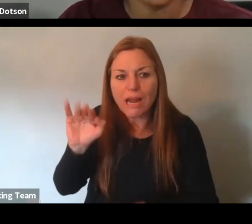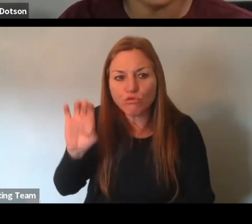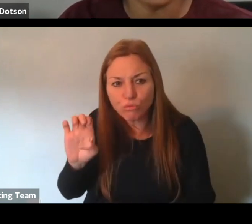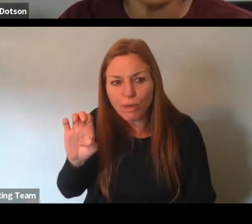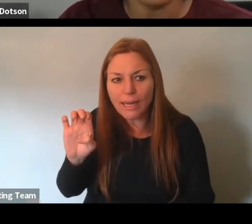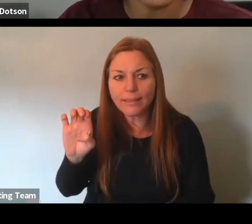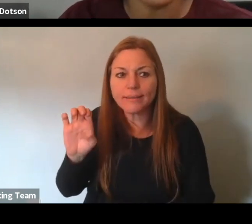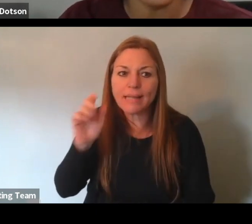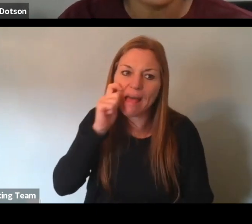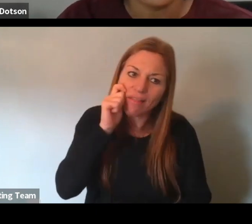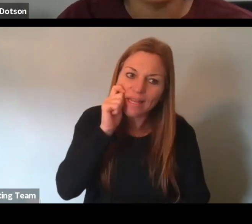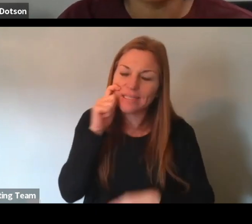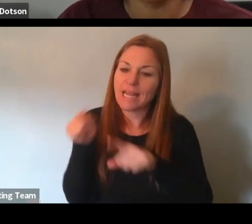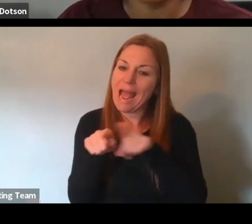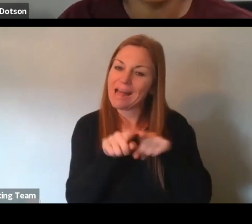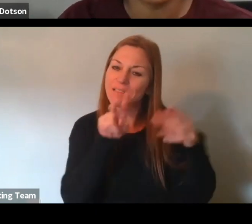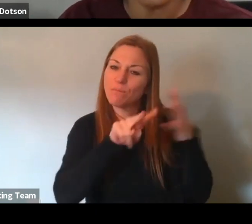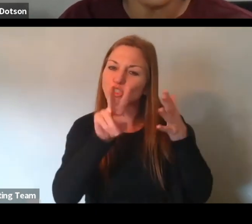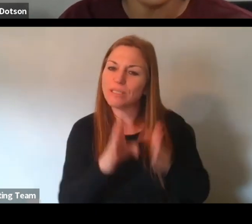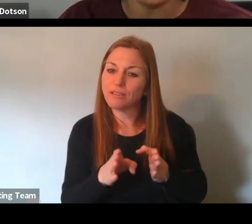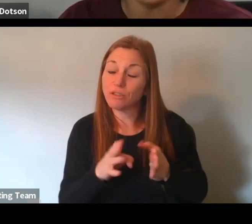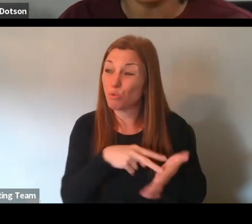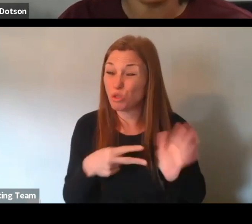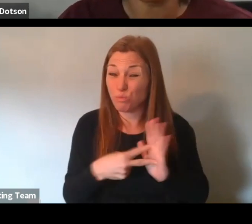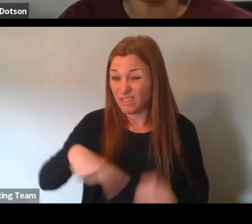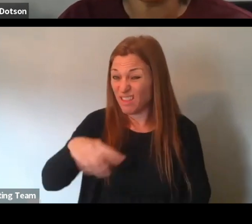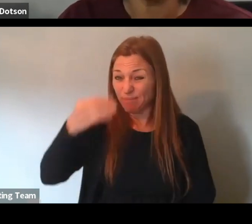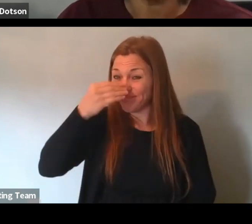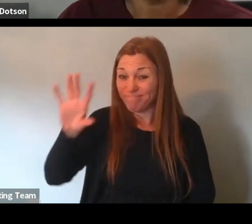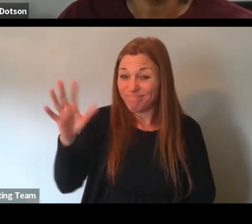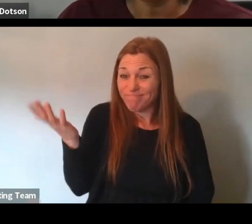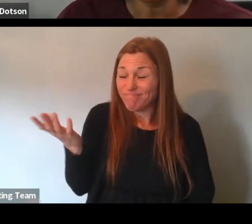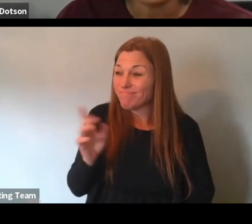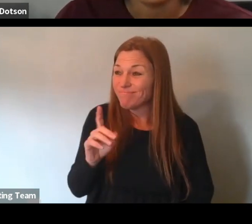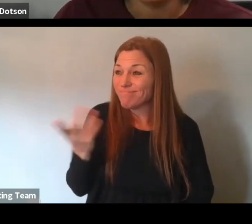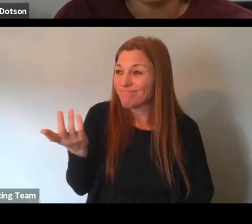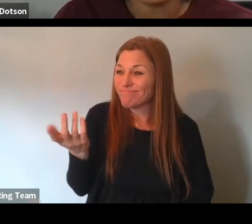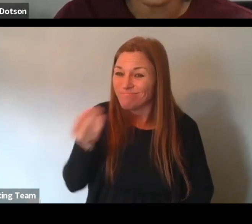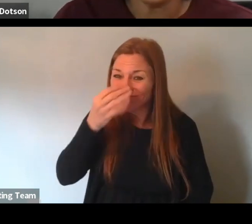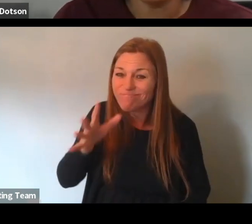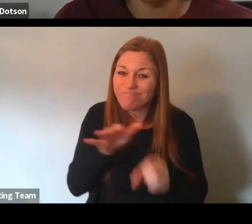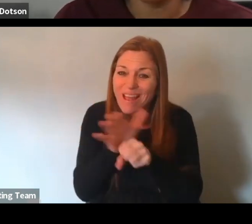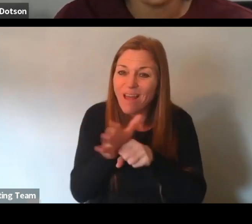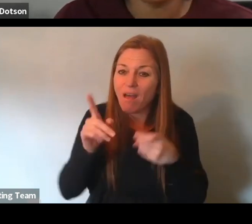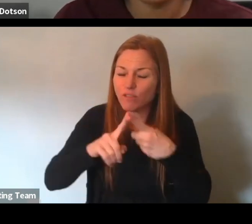differences across or between different races or people of different socioeconomic status.